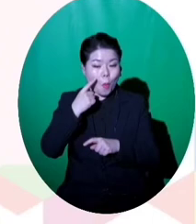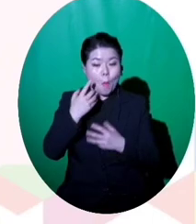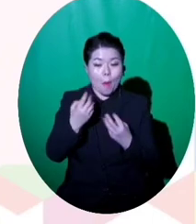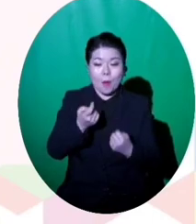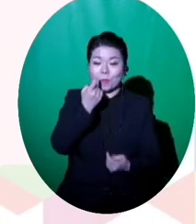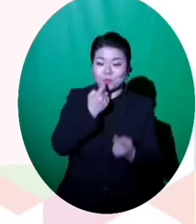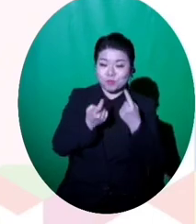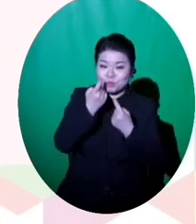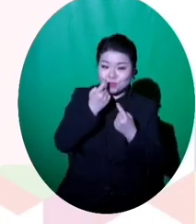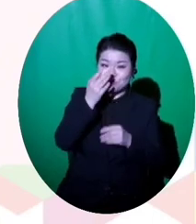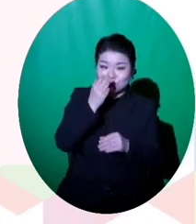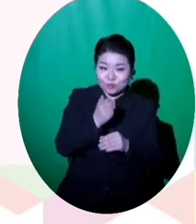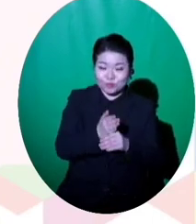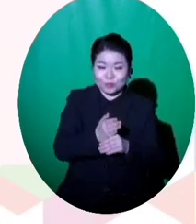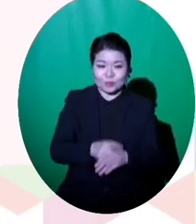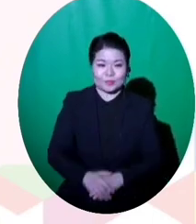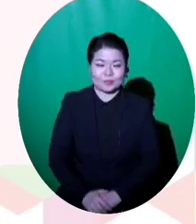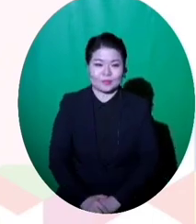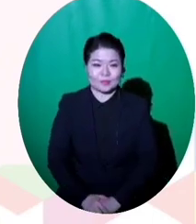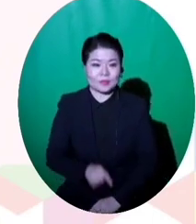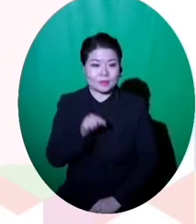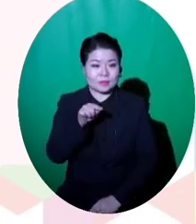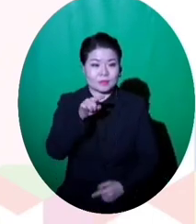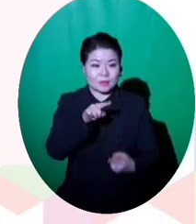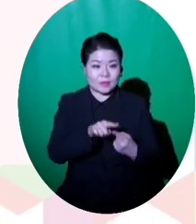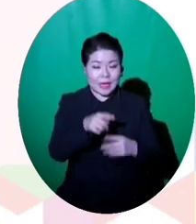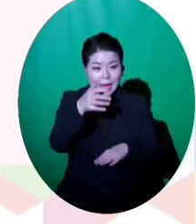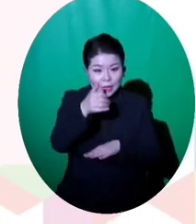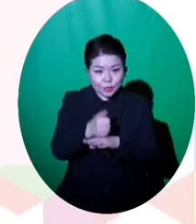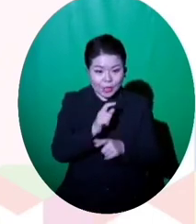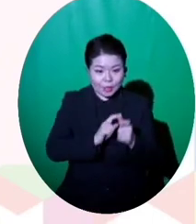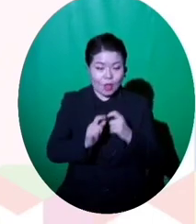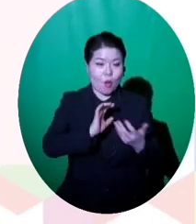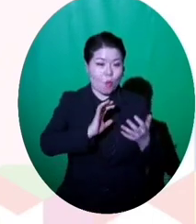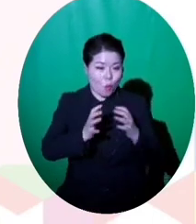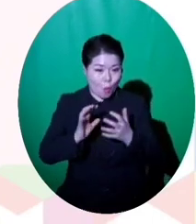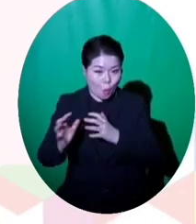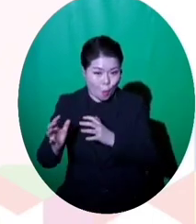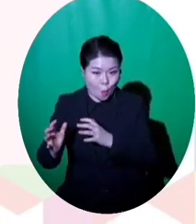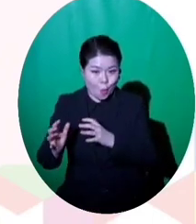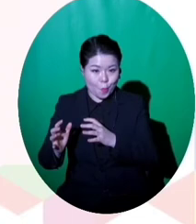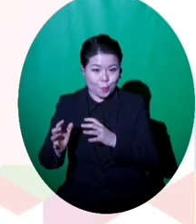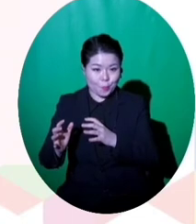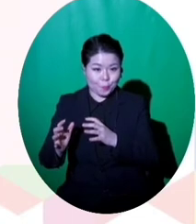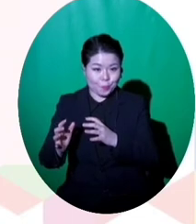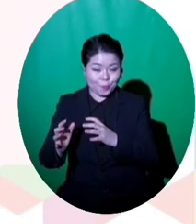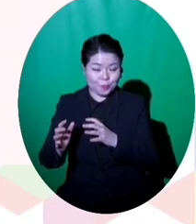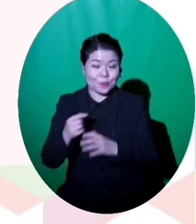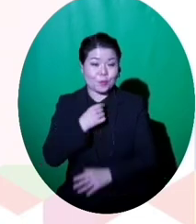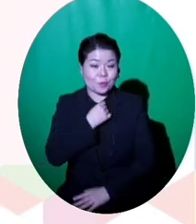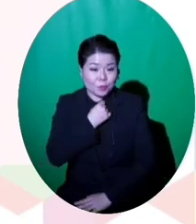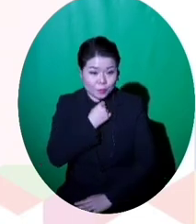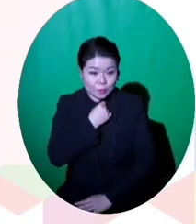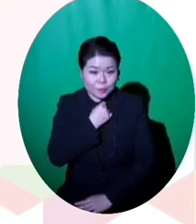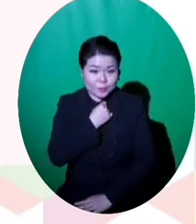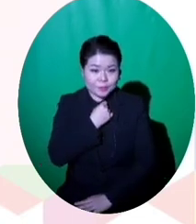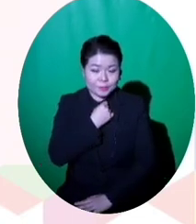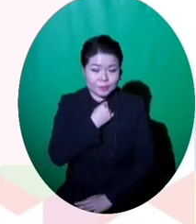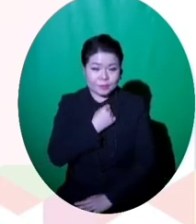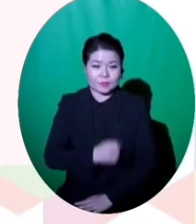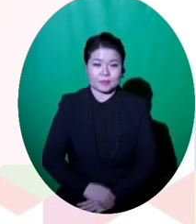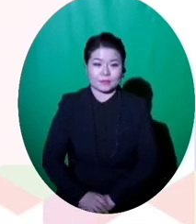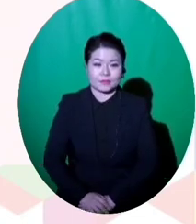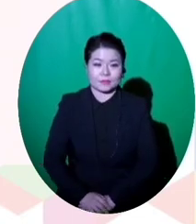essentially, you know, the care used to have a negative connotation of somebody, you know, needing care of the other.